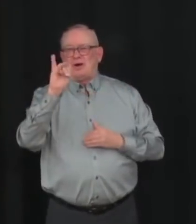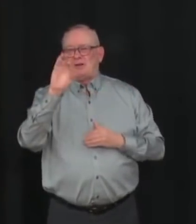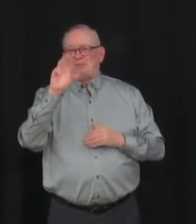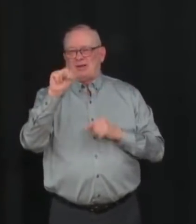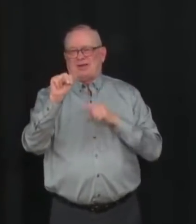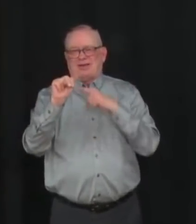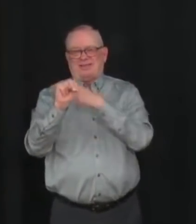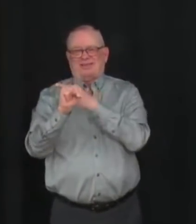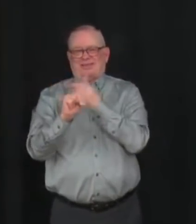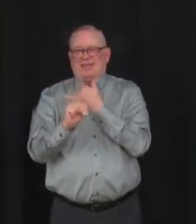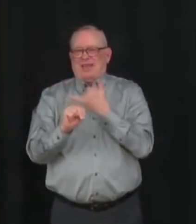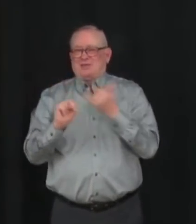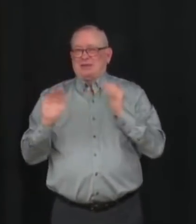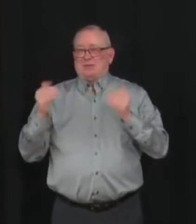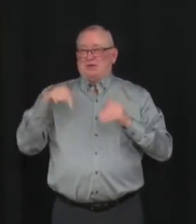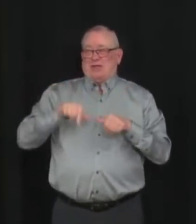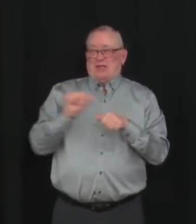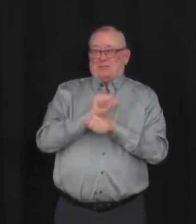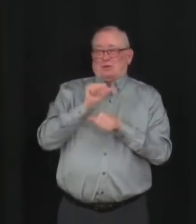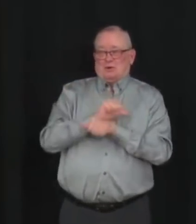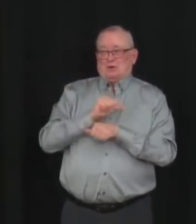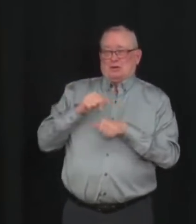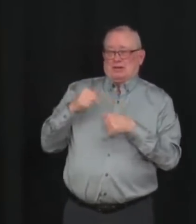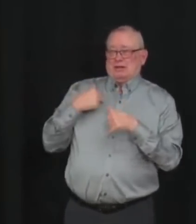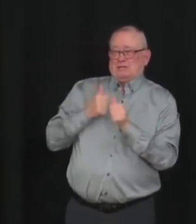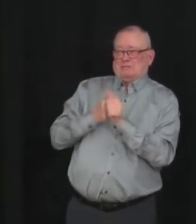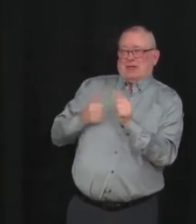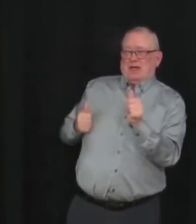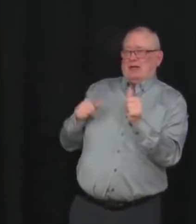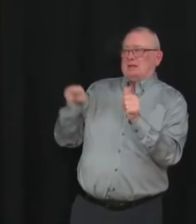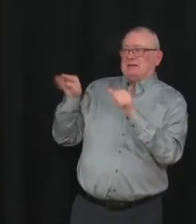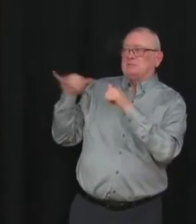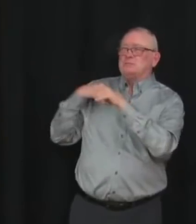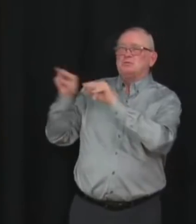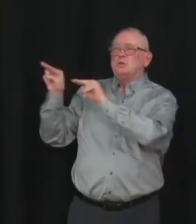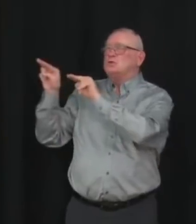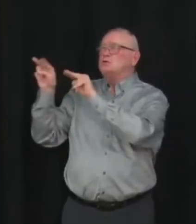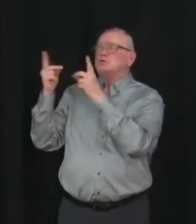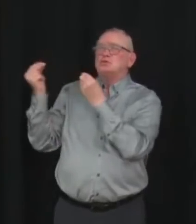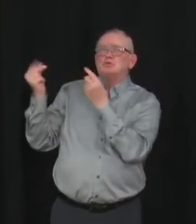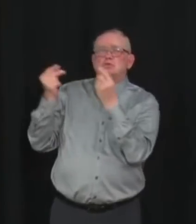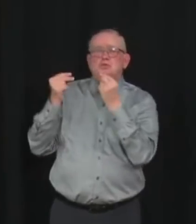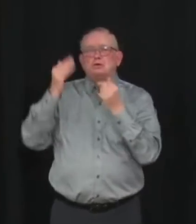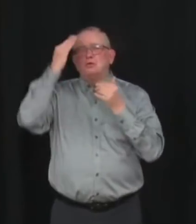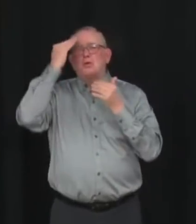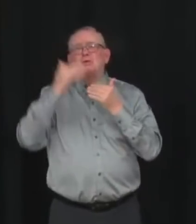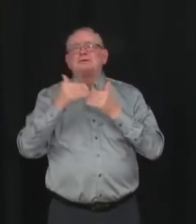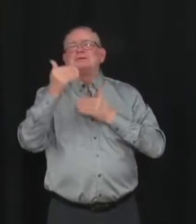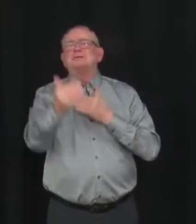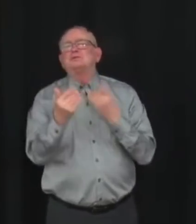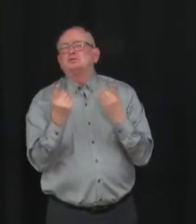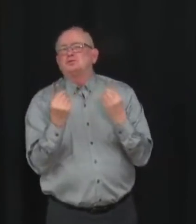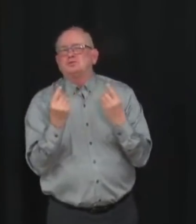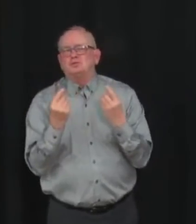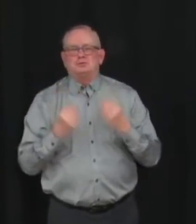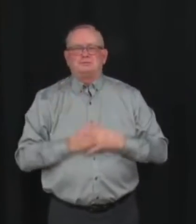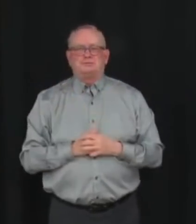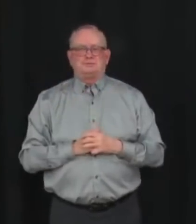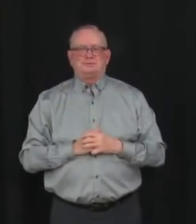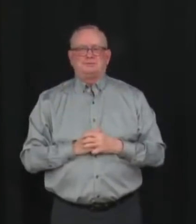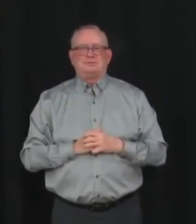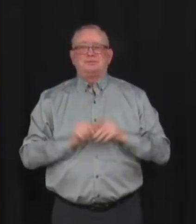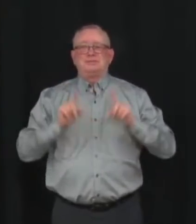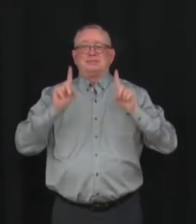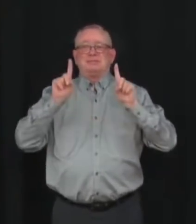important to remember why we do testing in the first place. Testing for infectious diseases has several purposes. First,